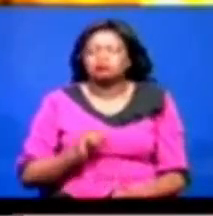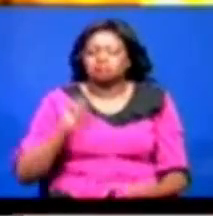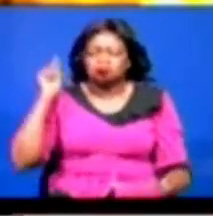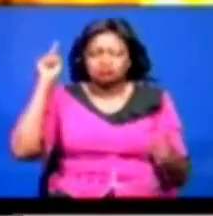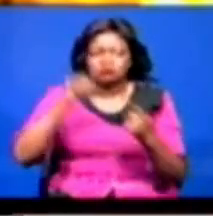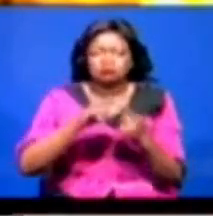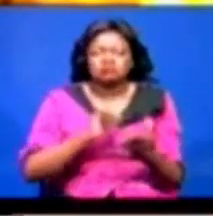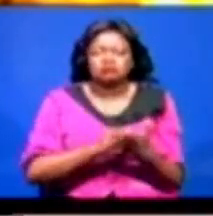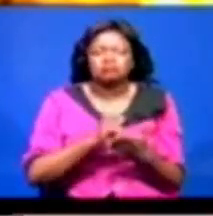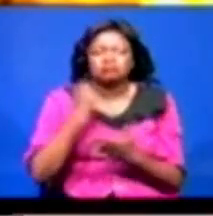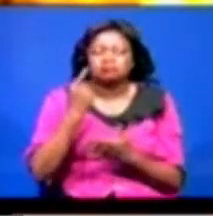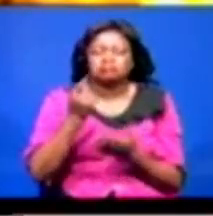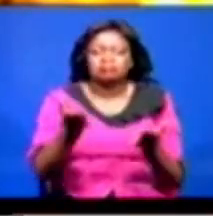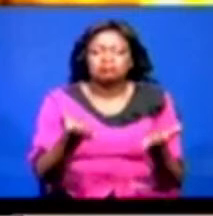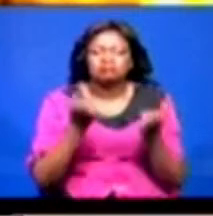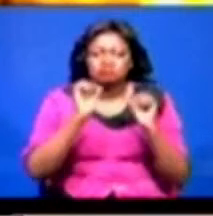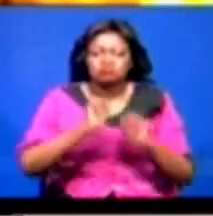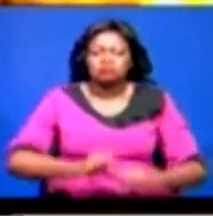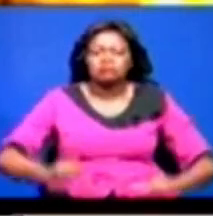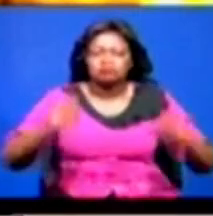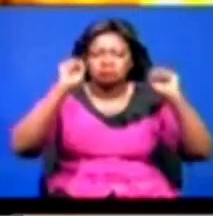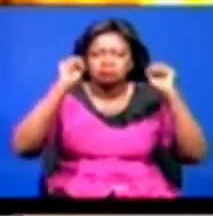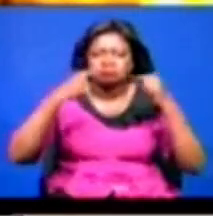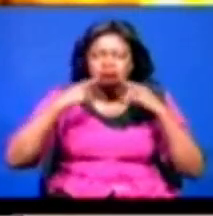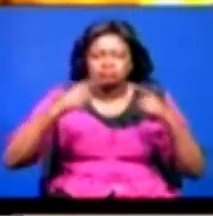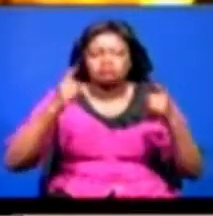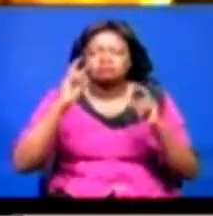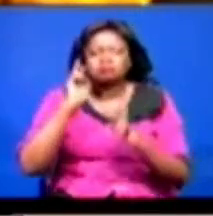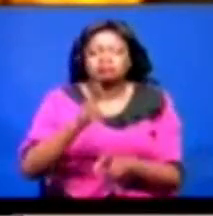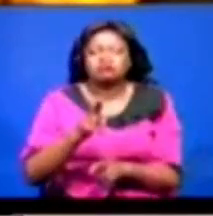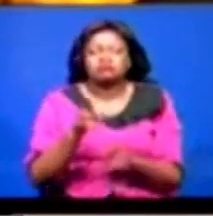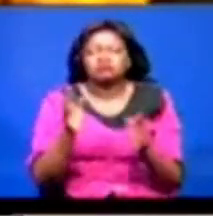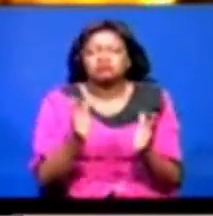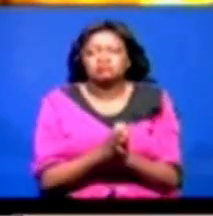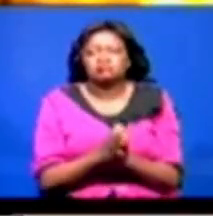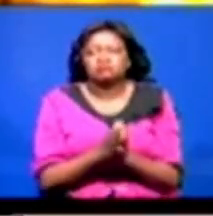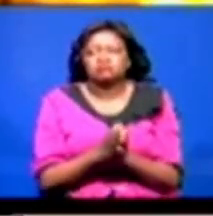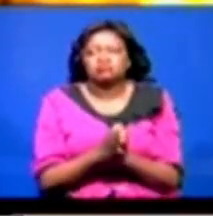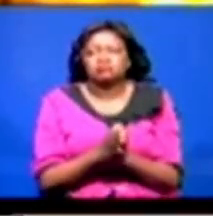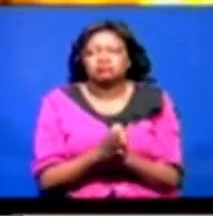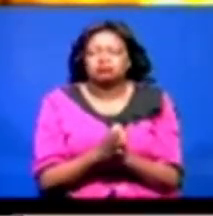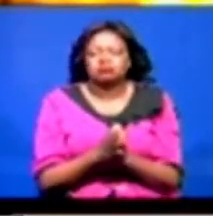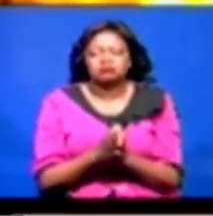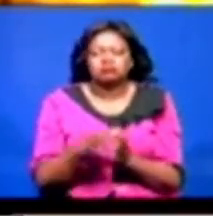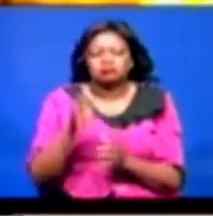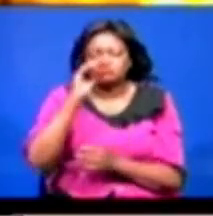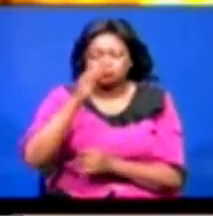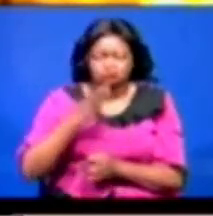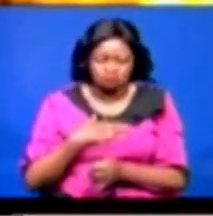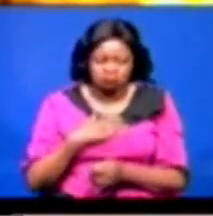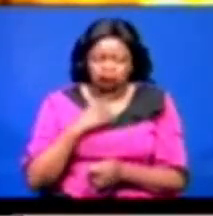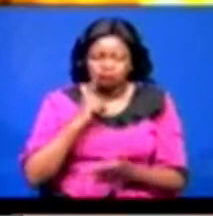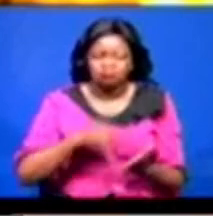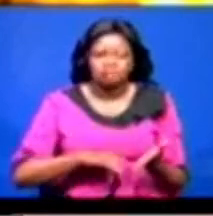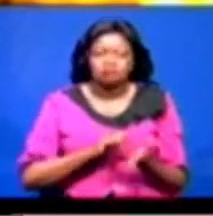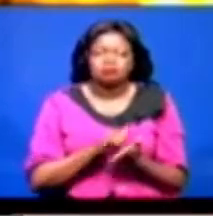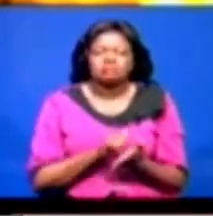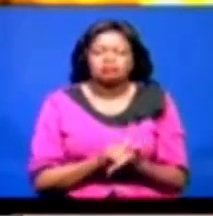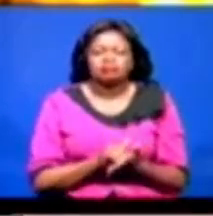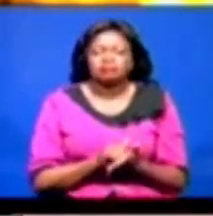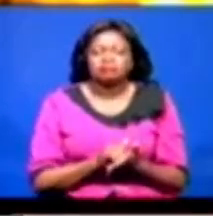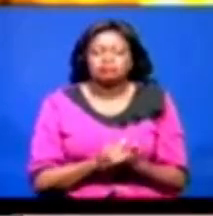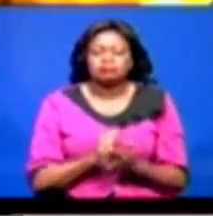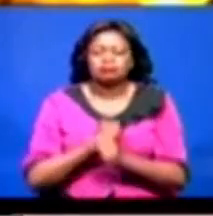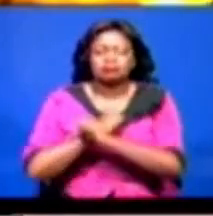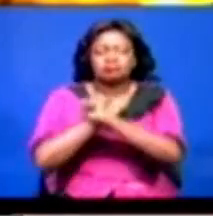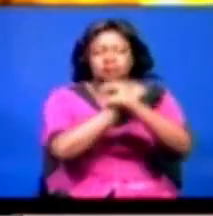only required the chairperson to declare the results. And in my humble view, my humble submission, is that the protection